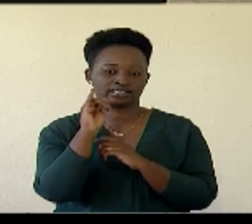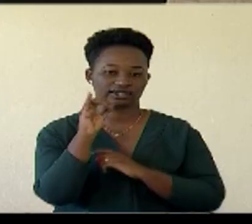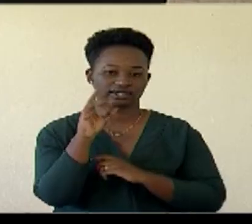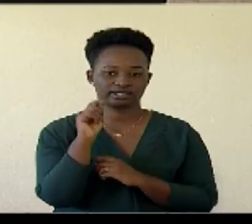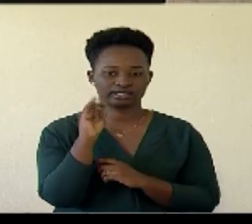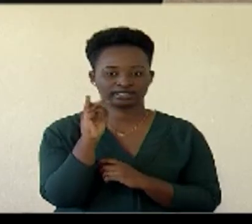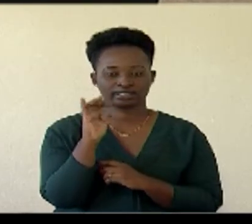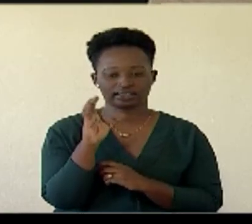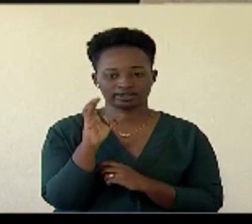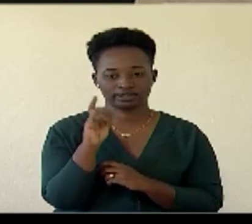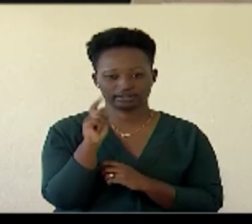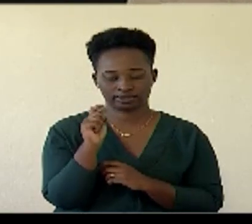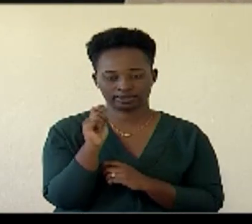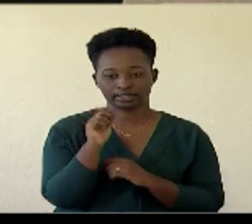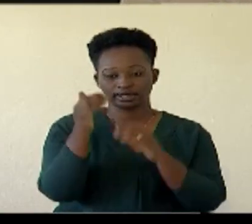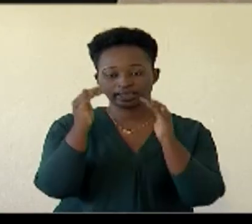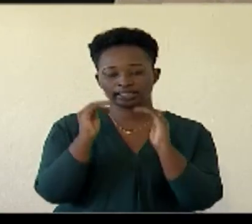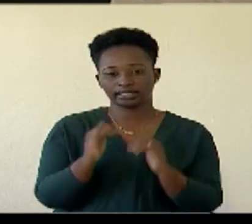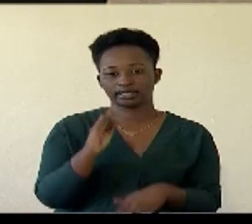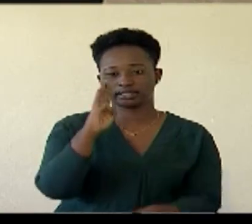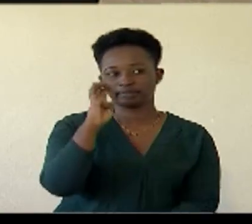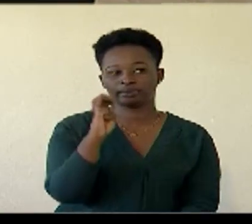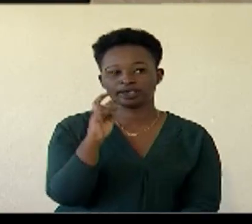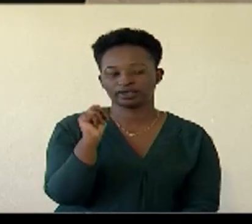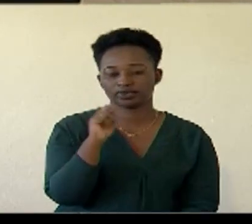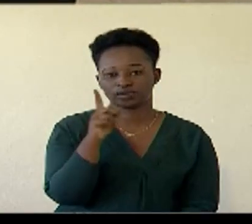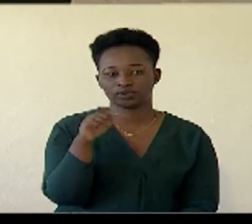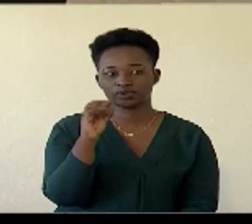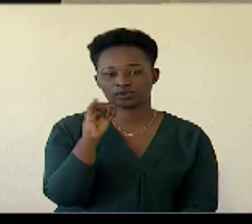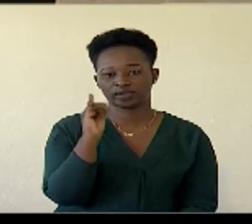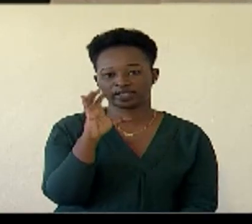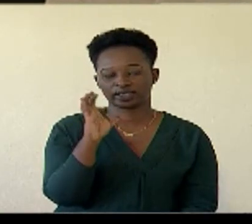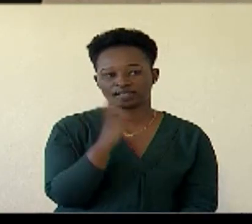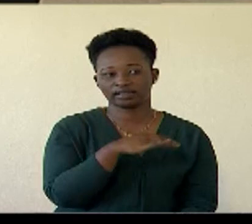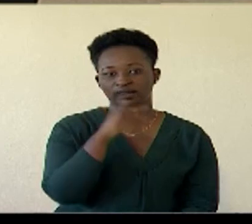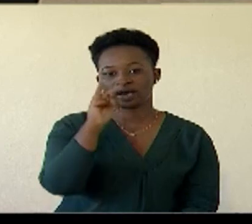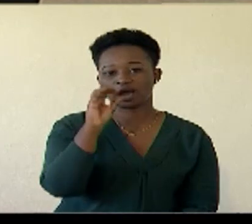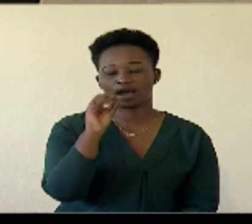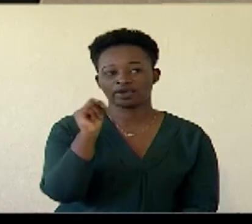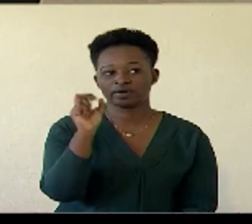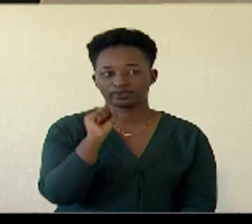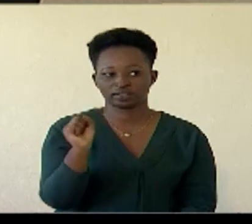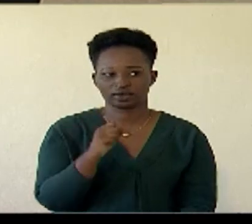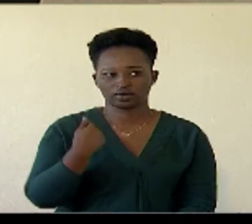benzoate ions, when we talk about the benzoate ions, you have this